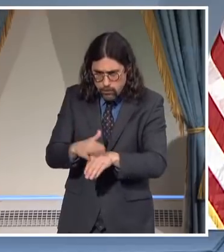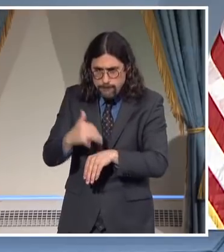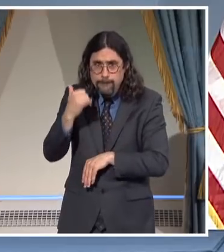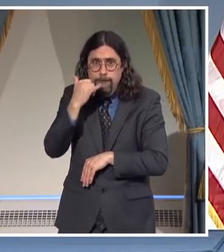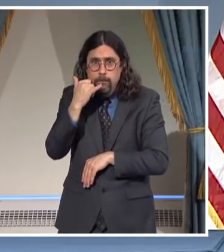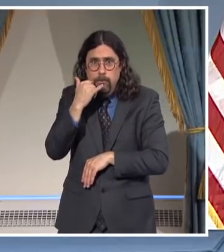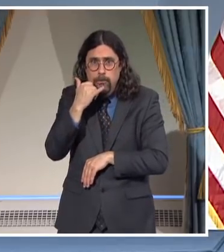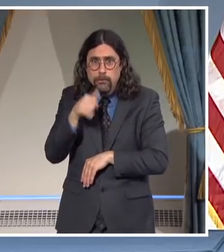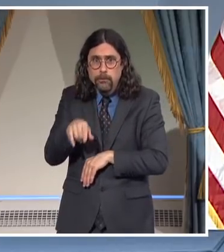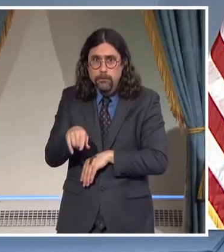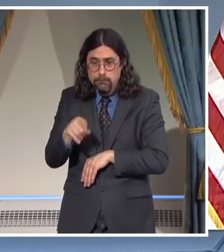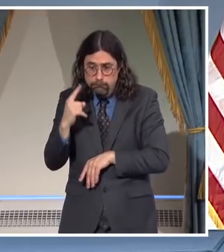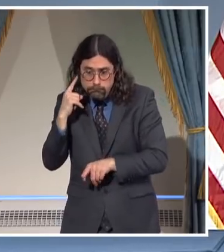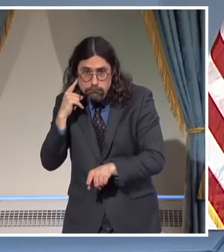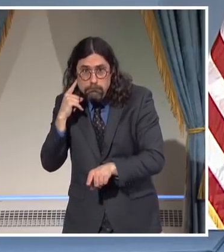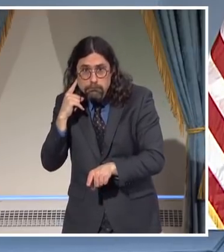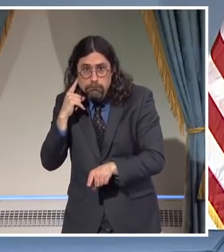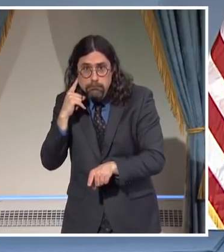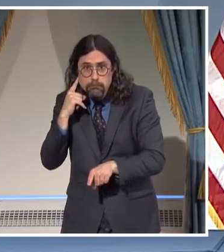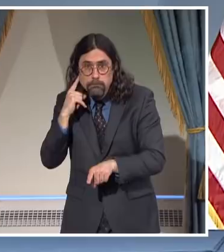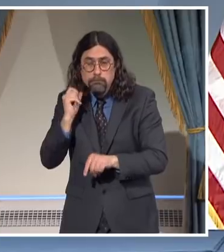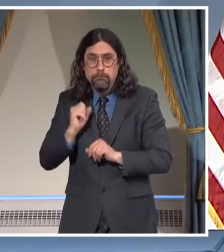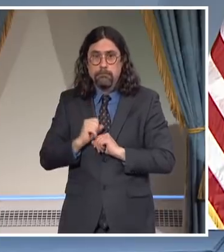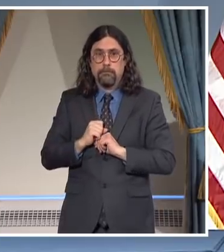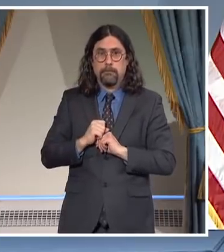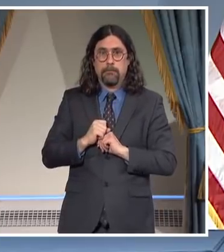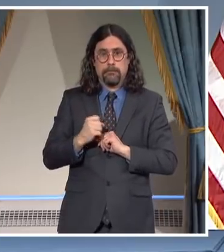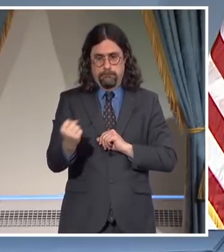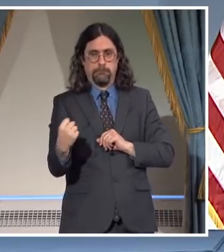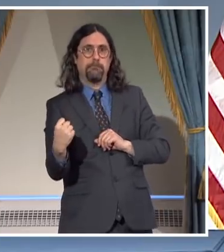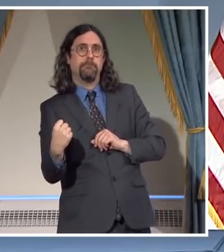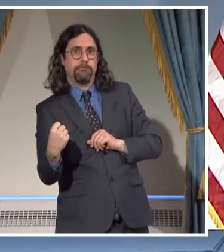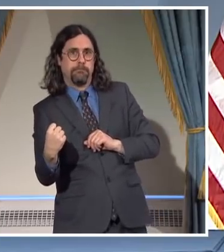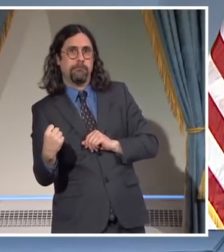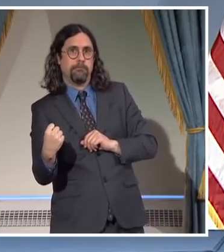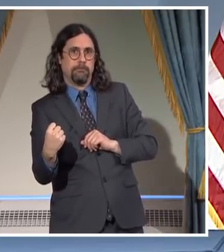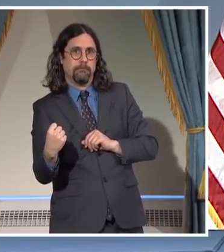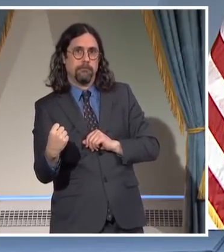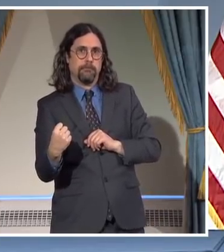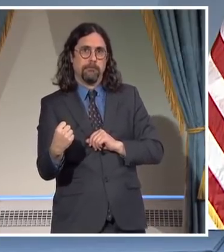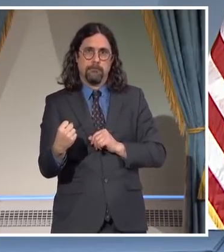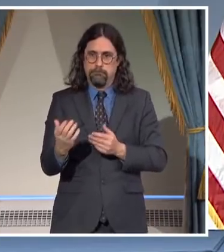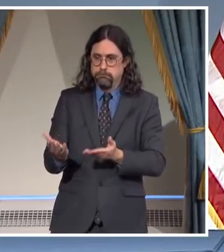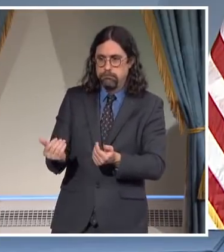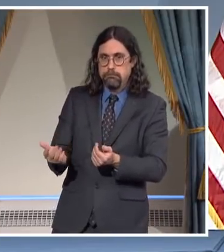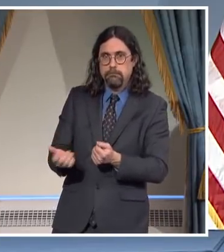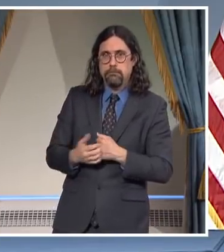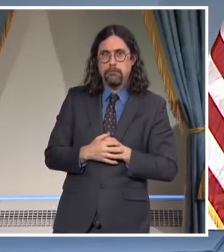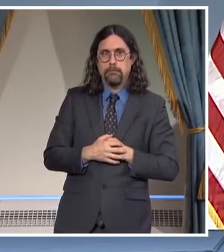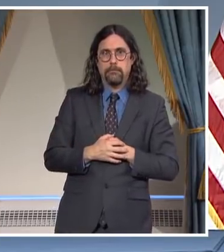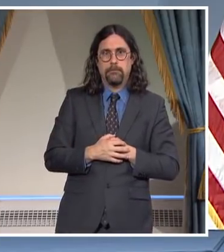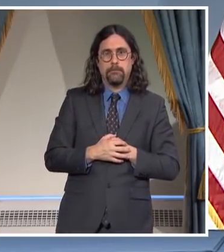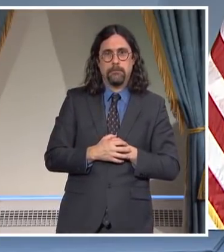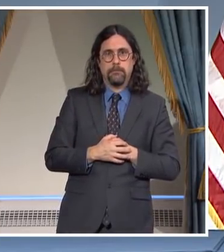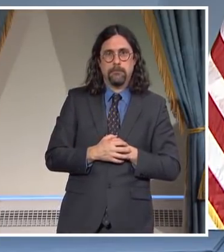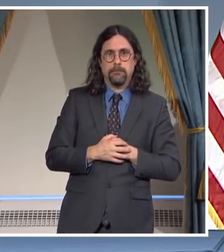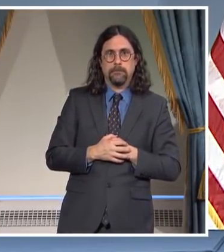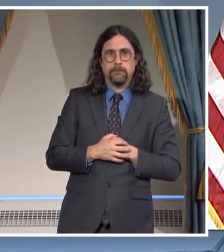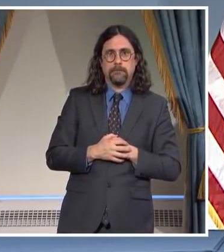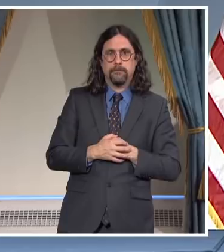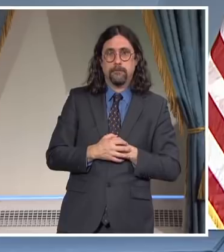Chancellor, can you hear us? Chancellor? Yes, Mr. Go ahead. Mr. Chancellor, could you hear those